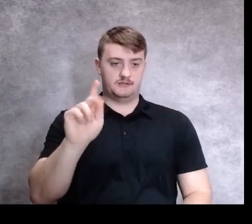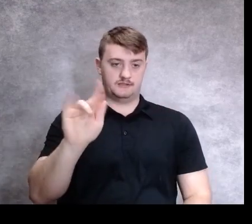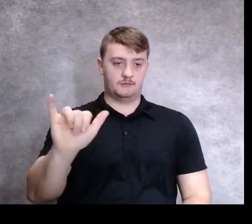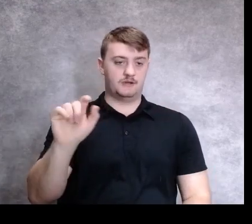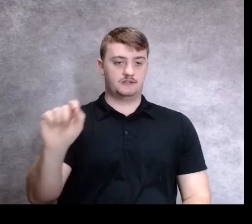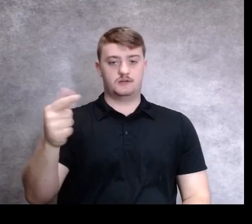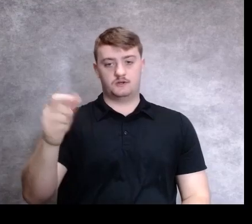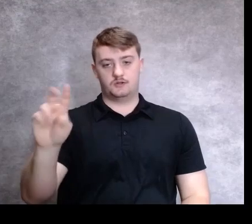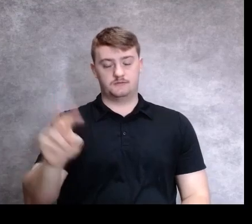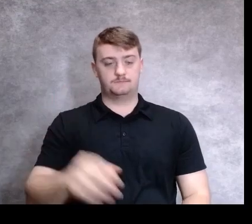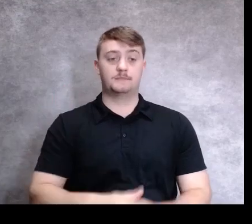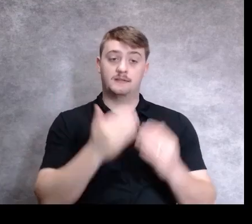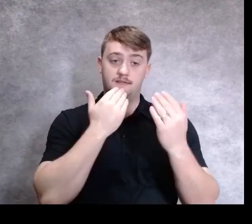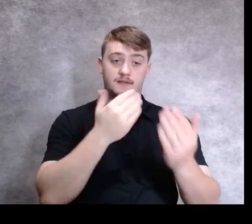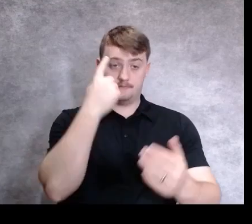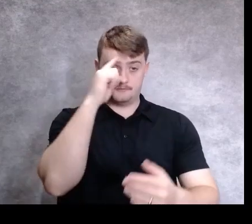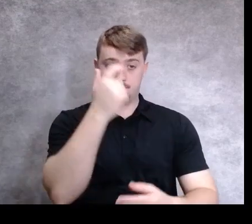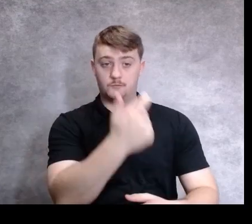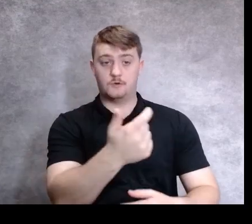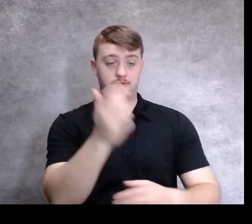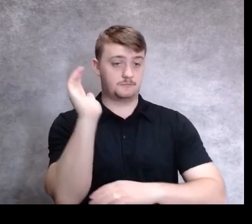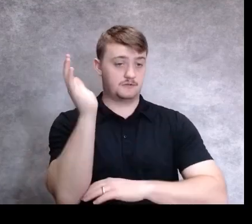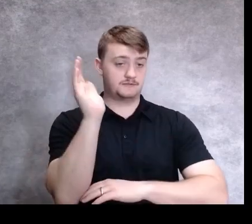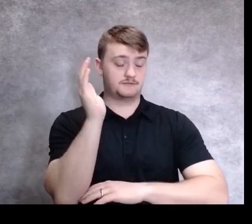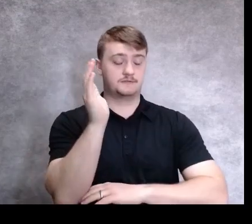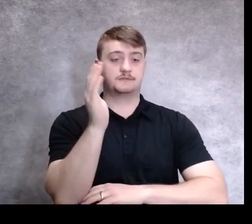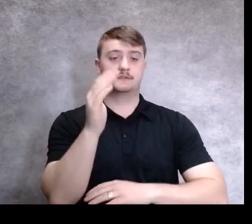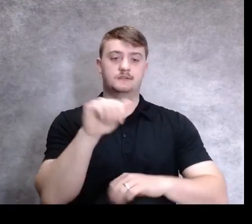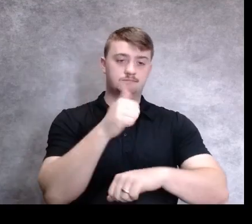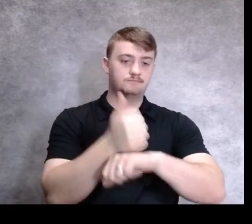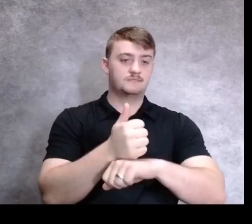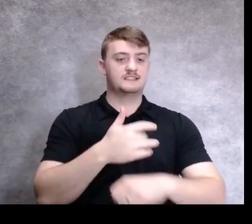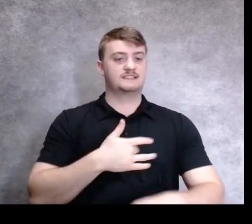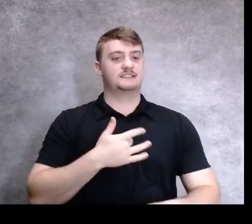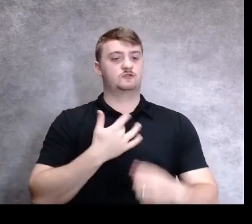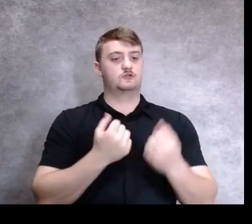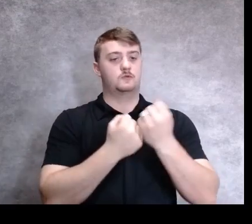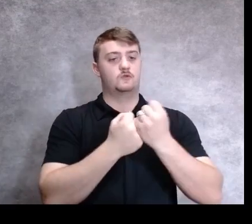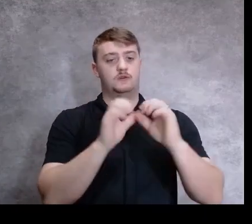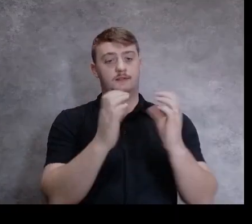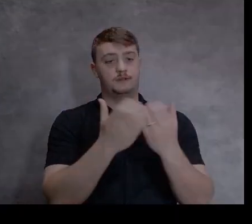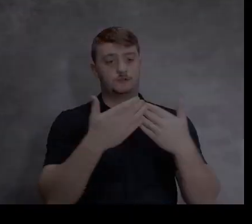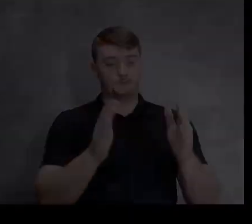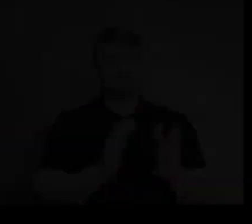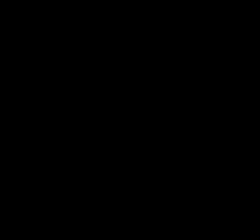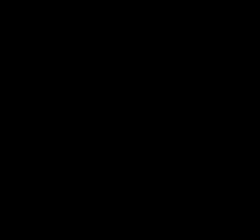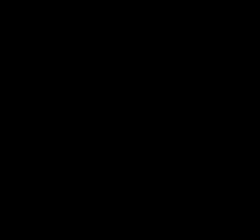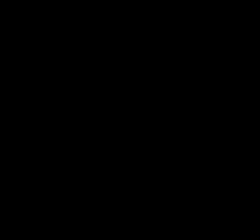rebecca.turner@education.ky.gov. Thank you for watching this presentation on creating a sensory supportive classroom.